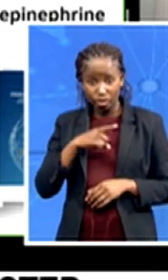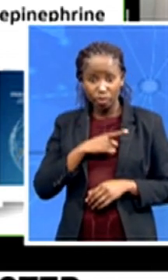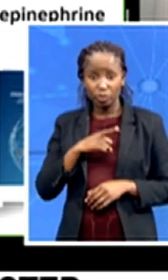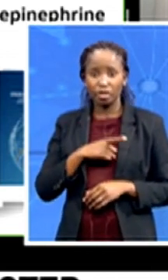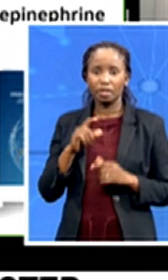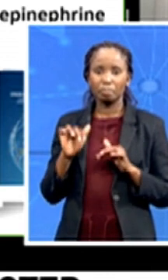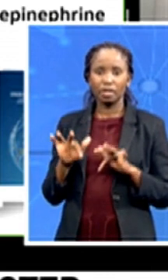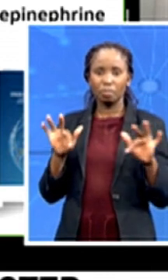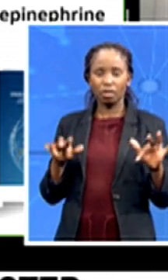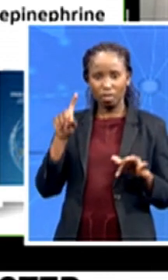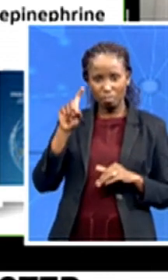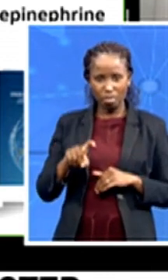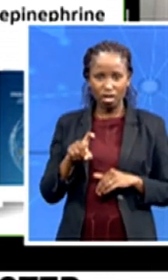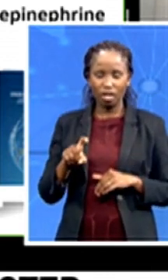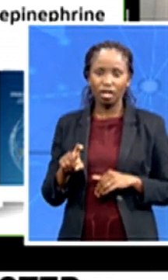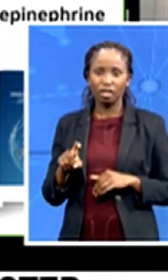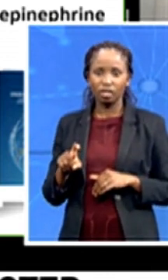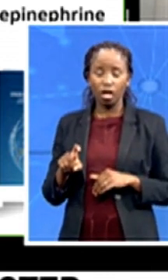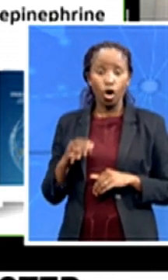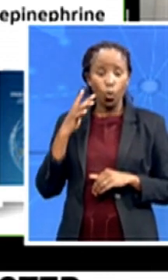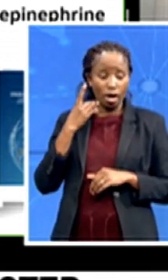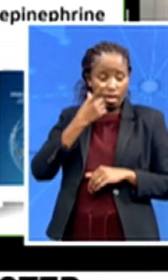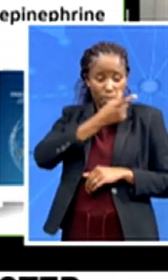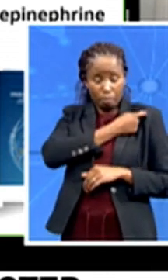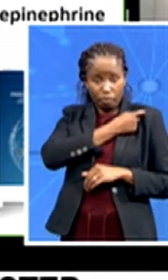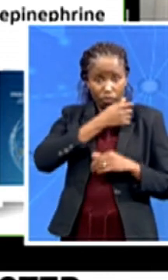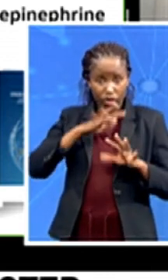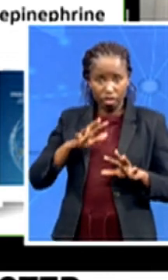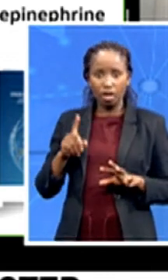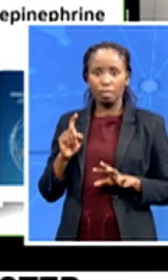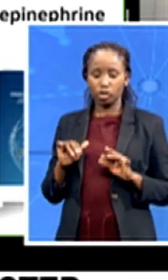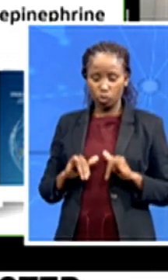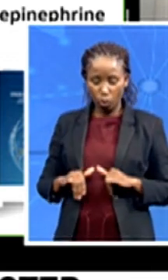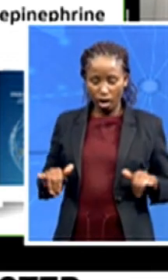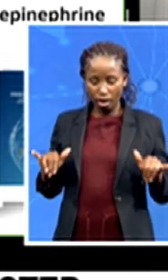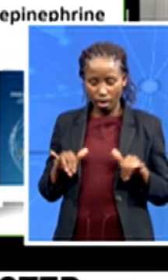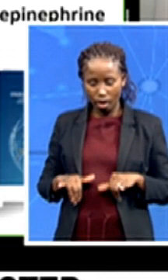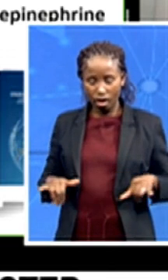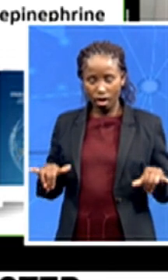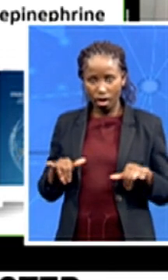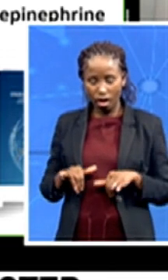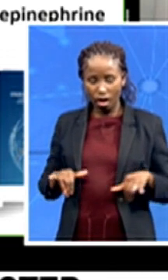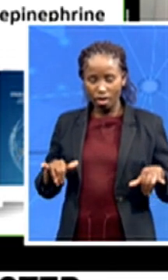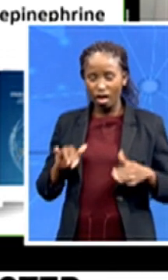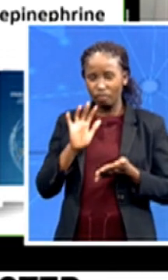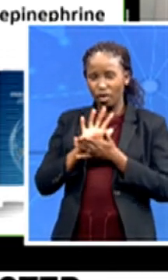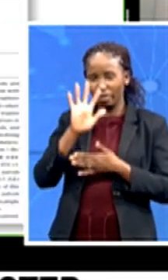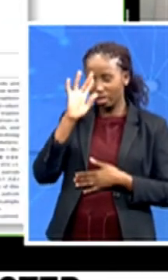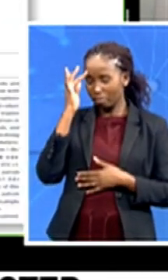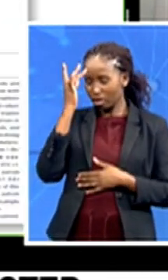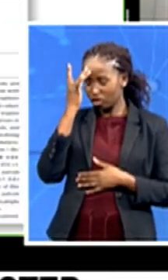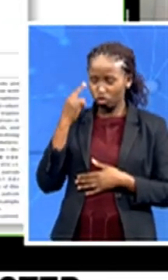sites at least for 15 minutes to make sure that there are no allergic reactions.